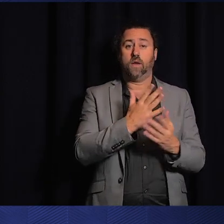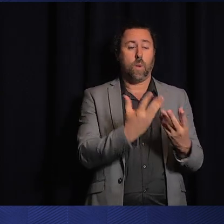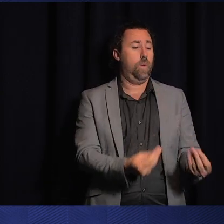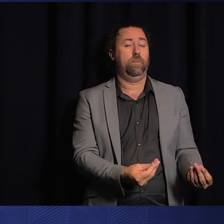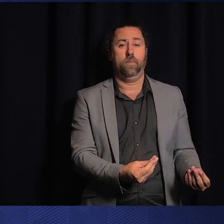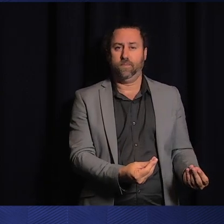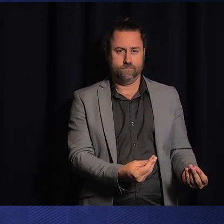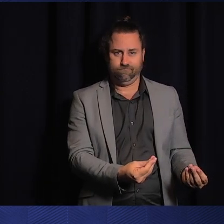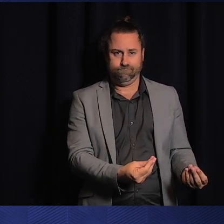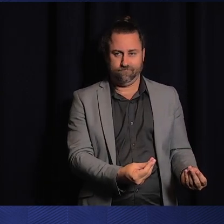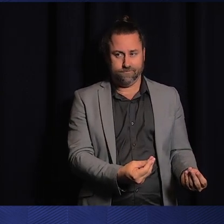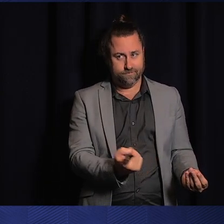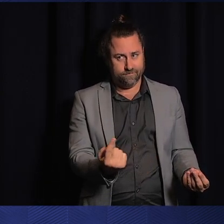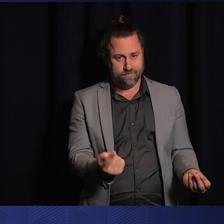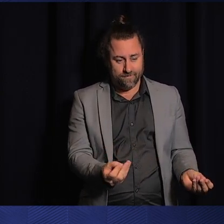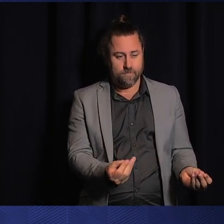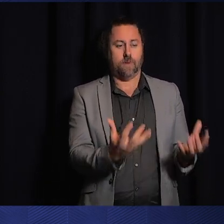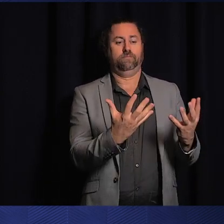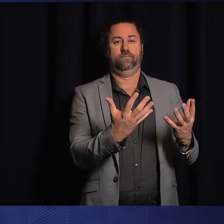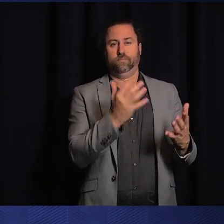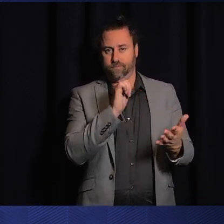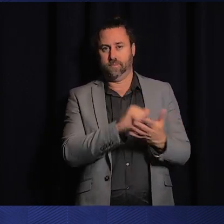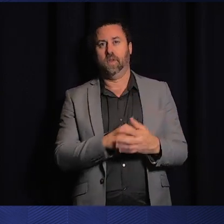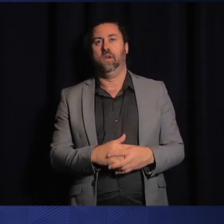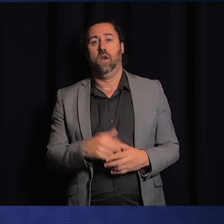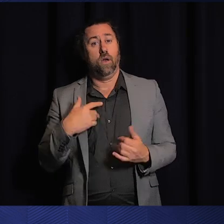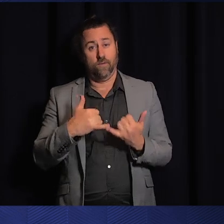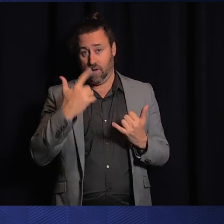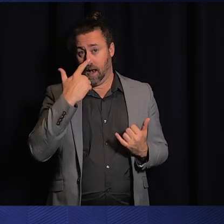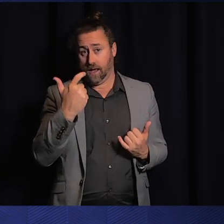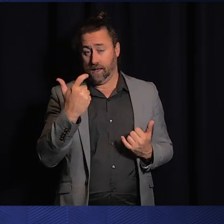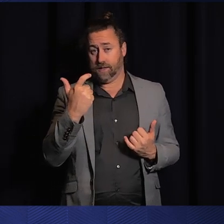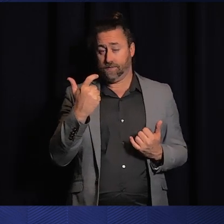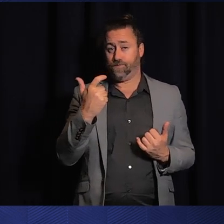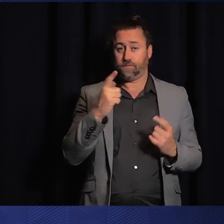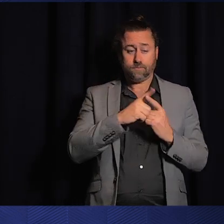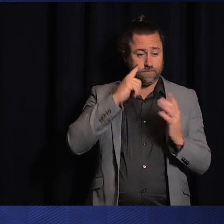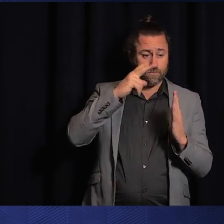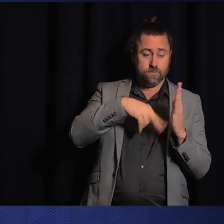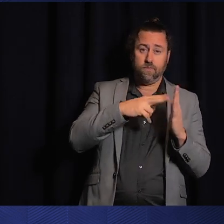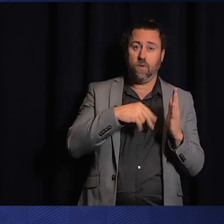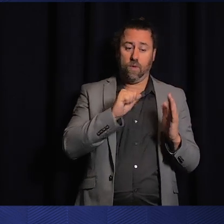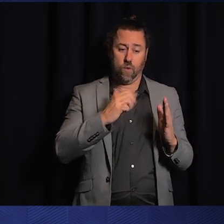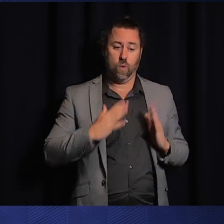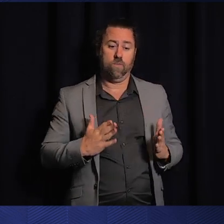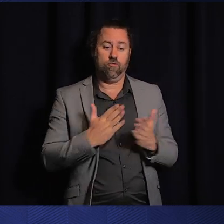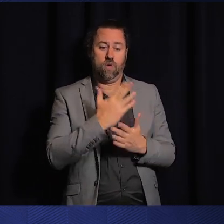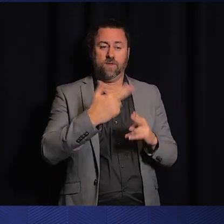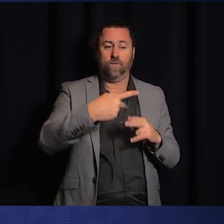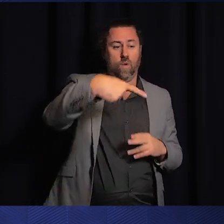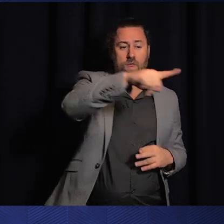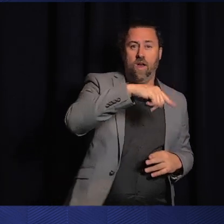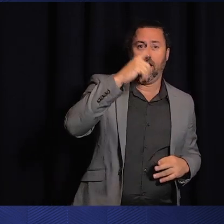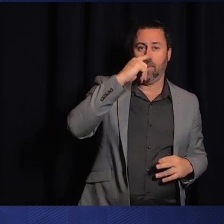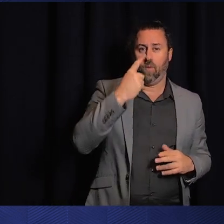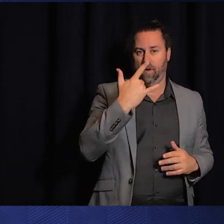to work together. I have been very privileged as the rapporteur on the human rights of internally displaced persons to have been